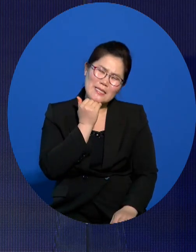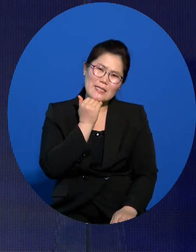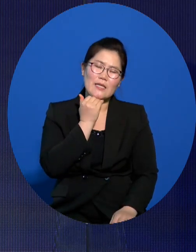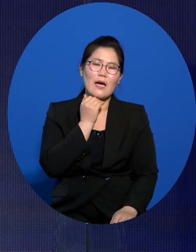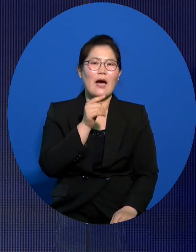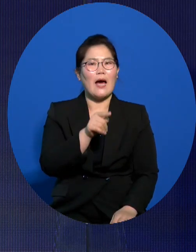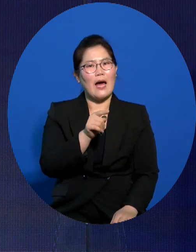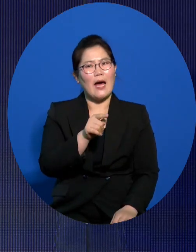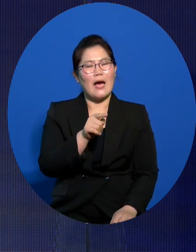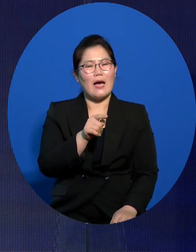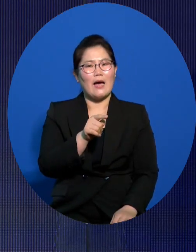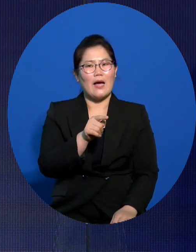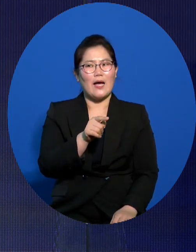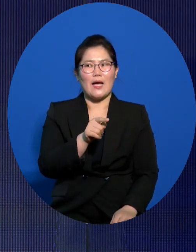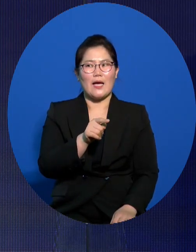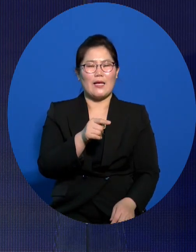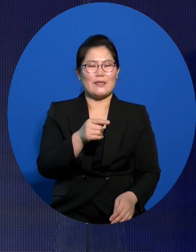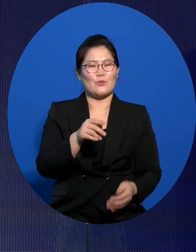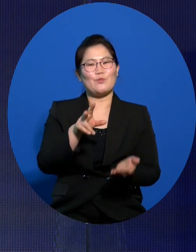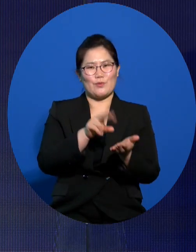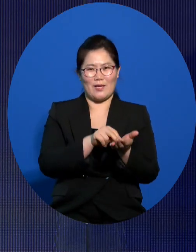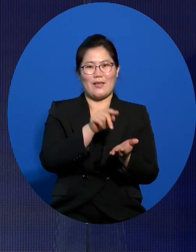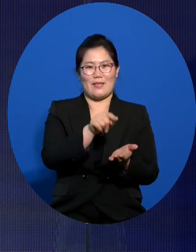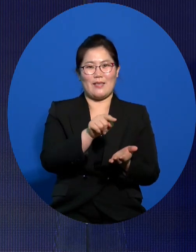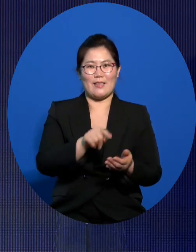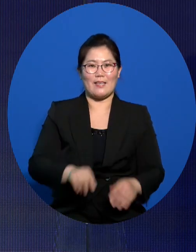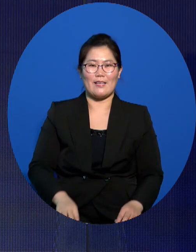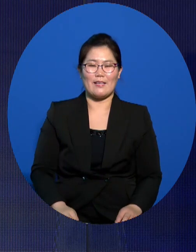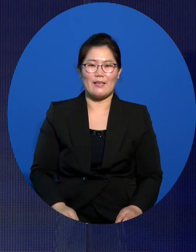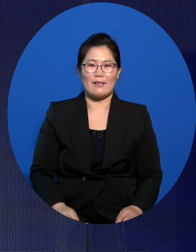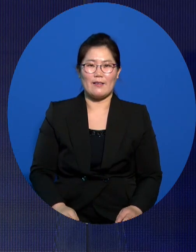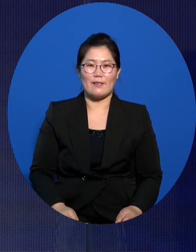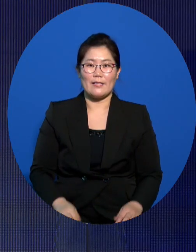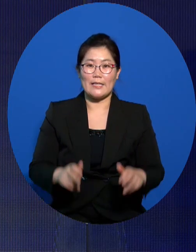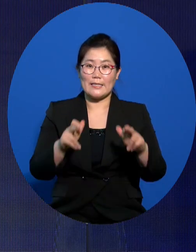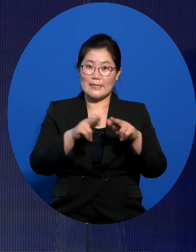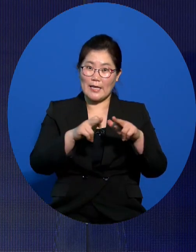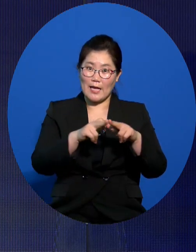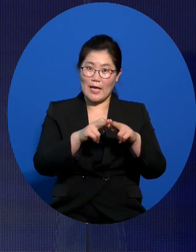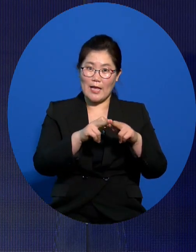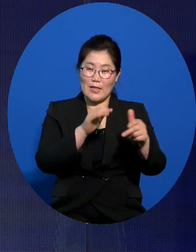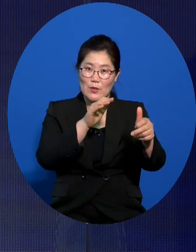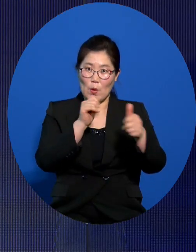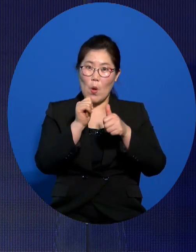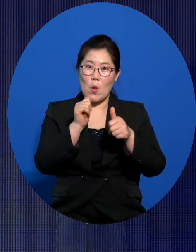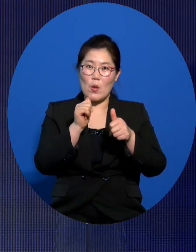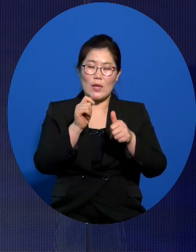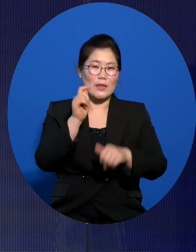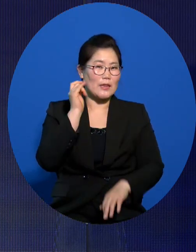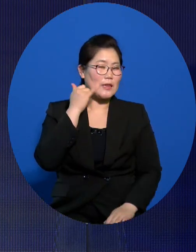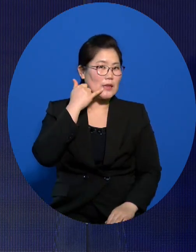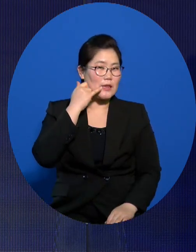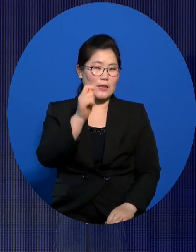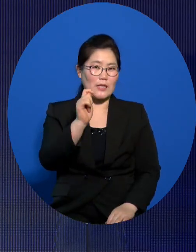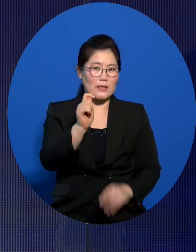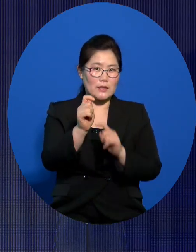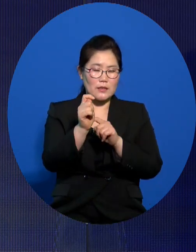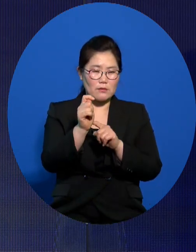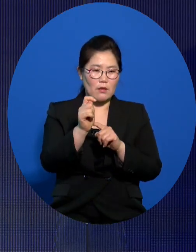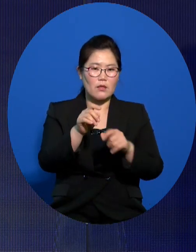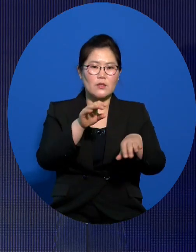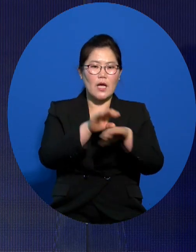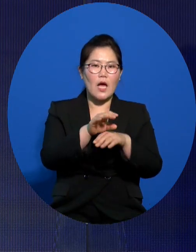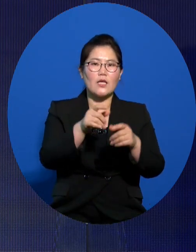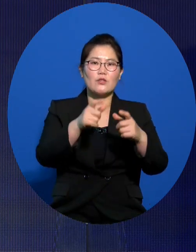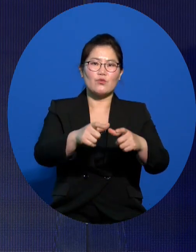there are some challenges in terms of the dispatch of the taxis, or you cannot use these taxis to go from one city